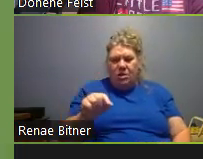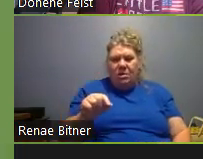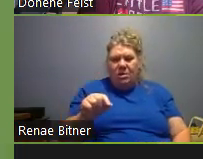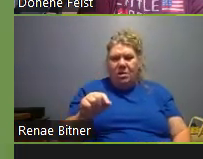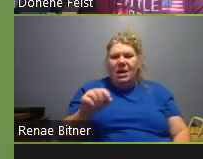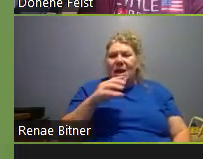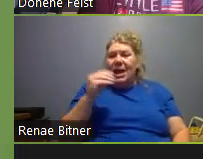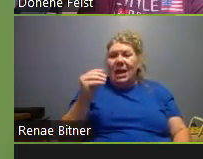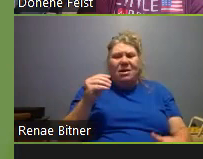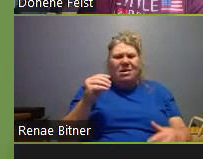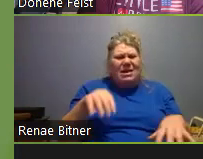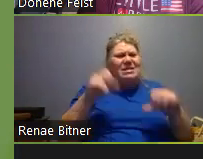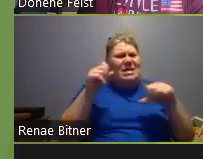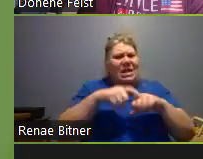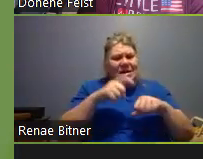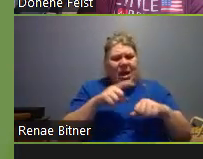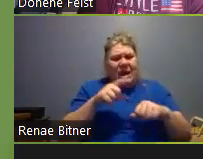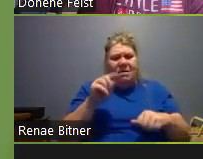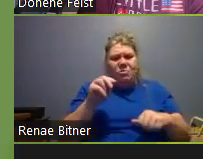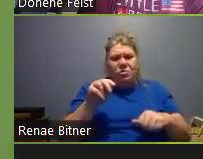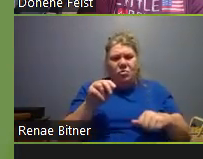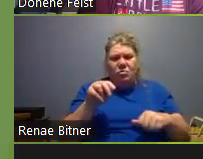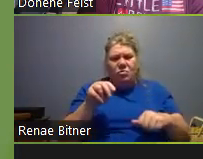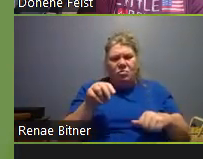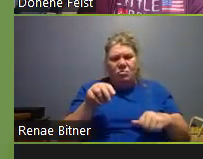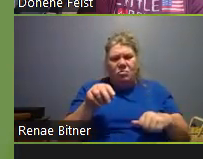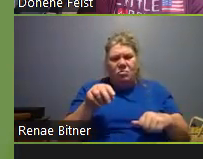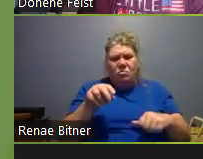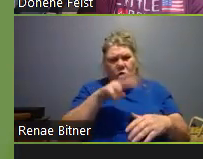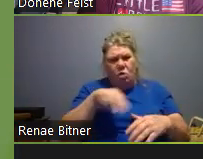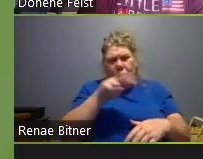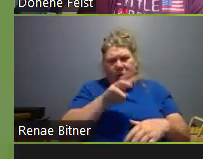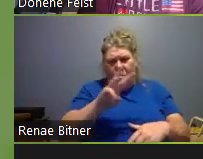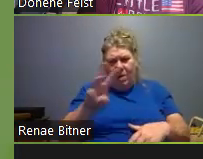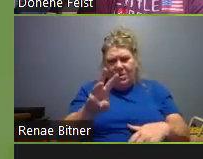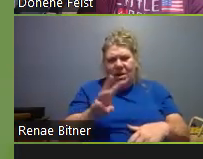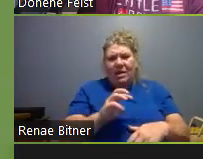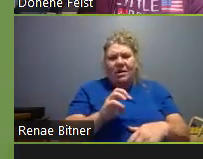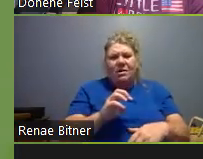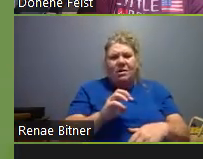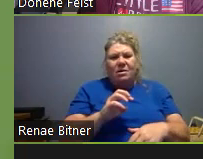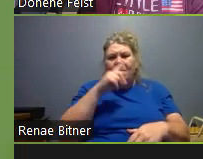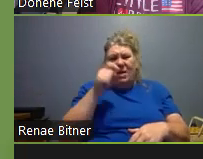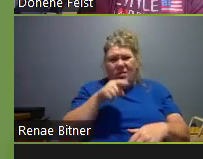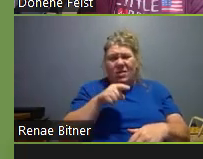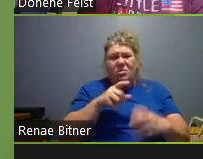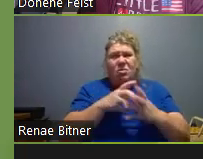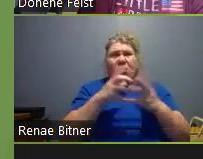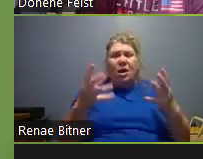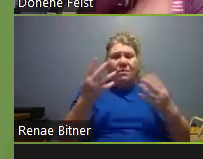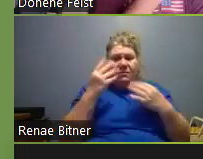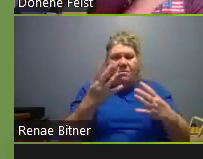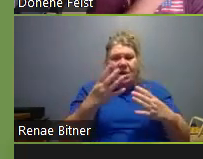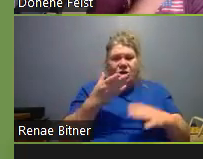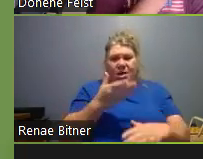And, you know, take some time to go through the website, because there is a ton of information on